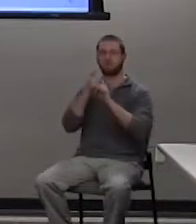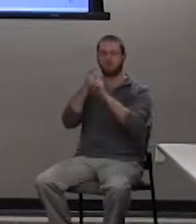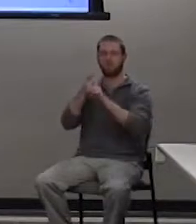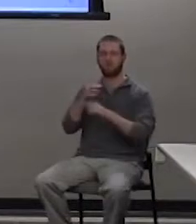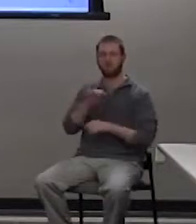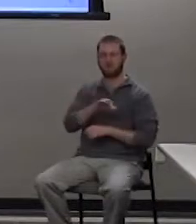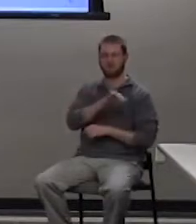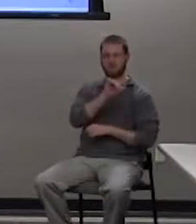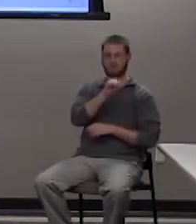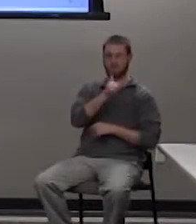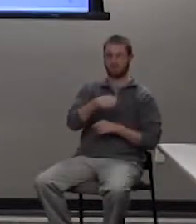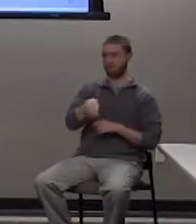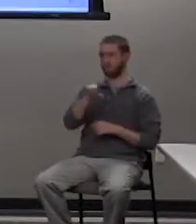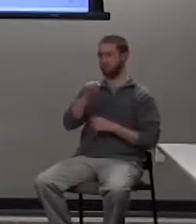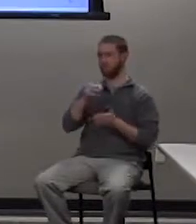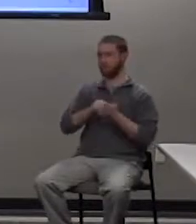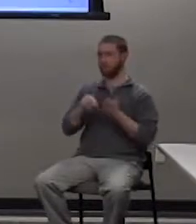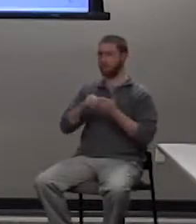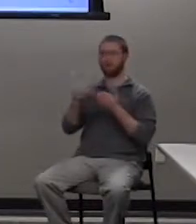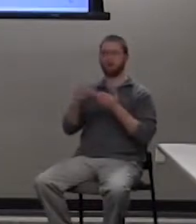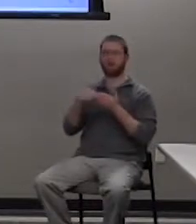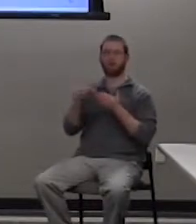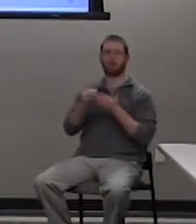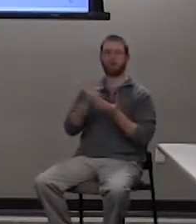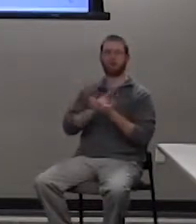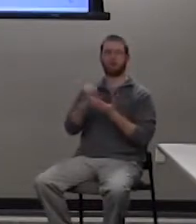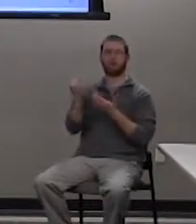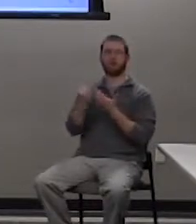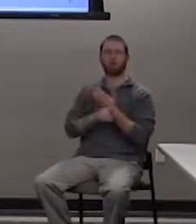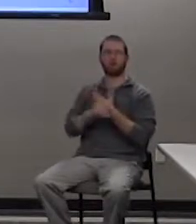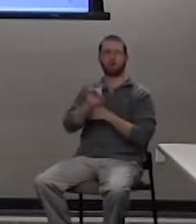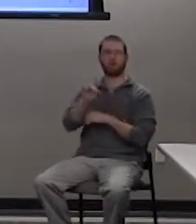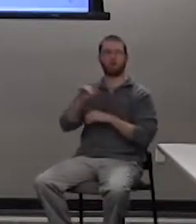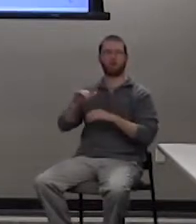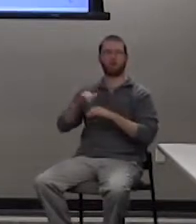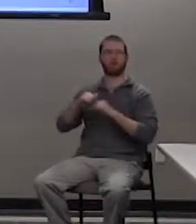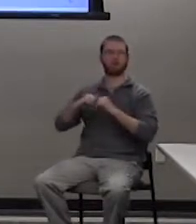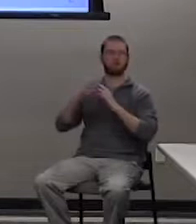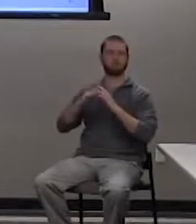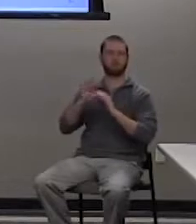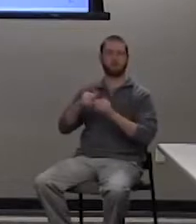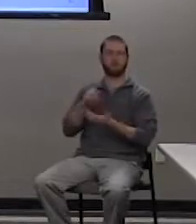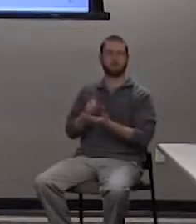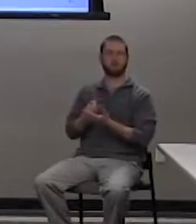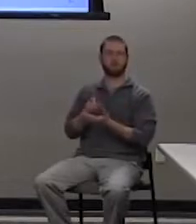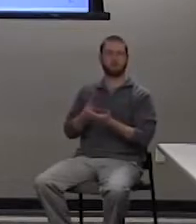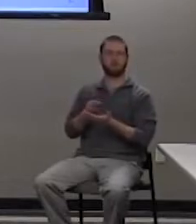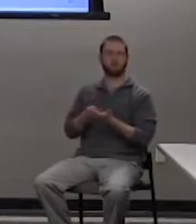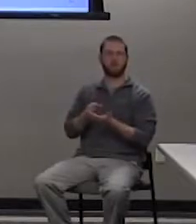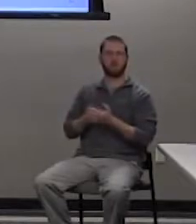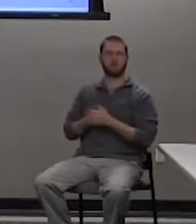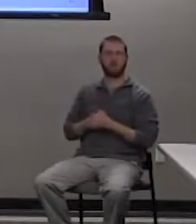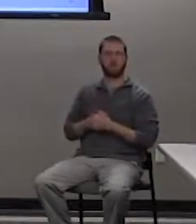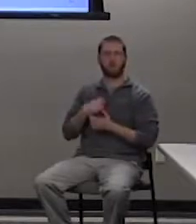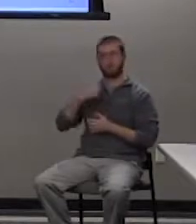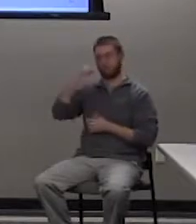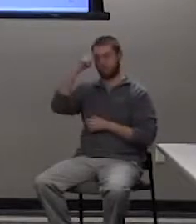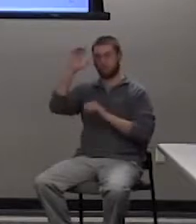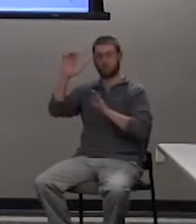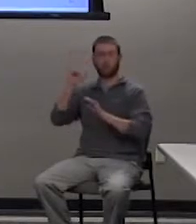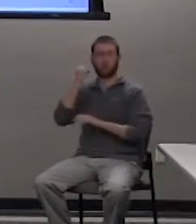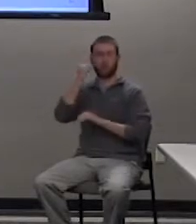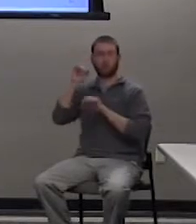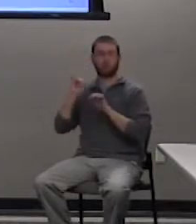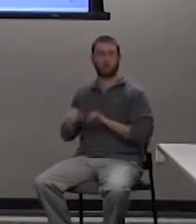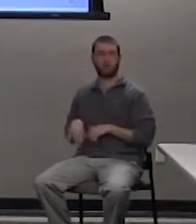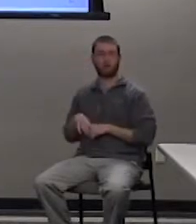at a $10 to $20 million project. I mean, you know, where are you going to come up with all this money? And I think it's great if we can do it, but you've